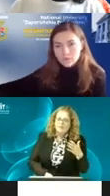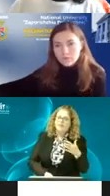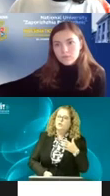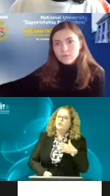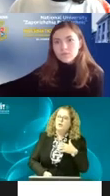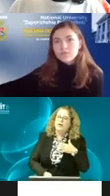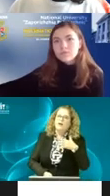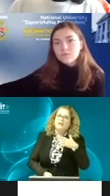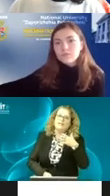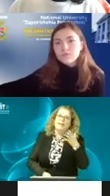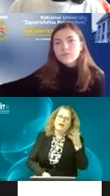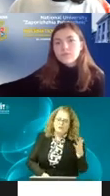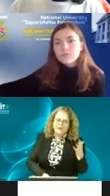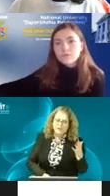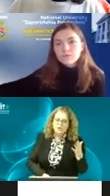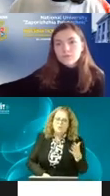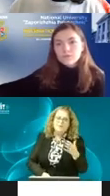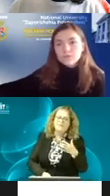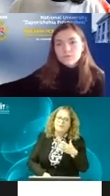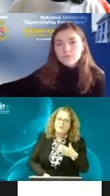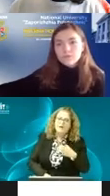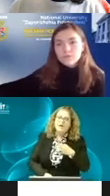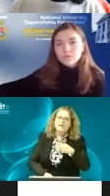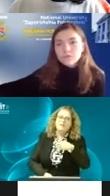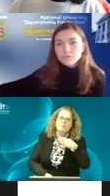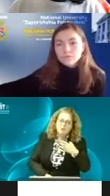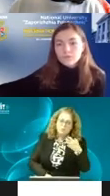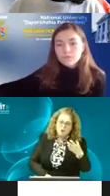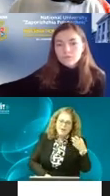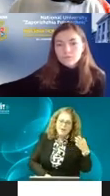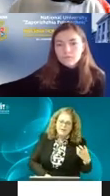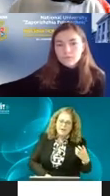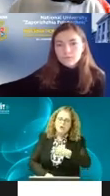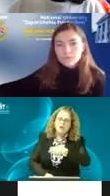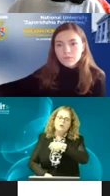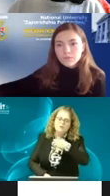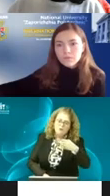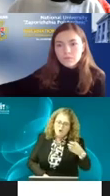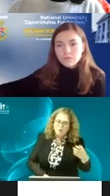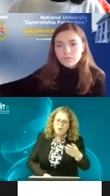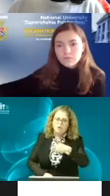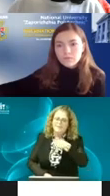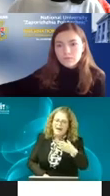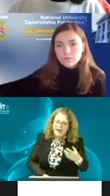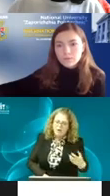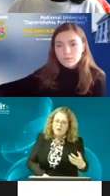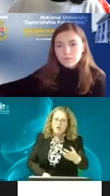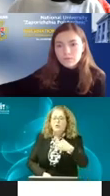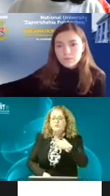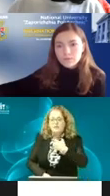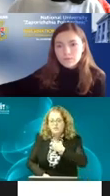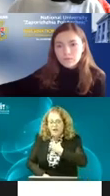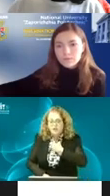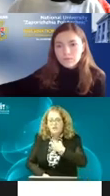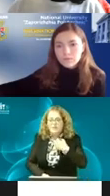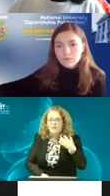system that can understand you, but it's something that is much more than that. You want a flow, you want a dialogue, you want